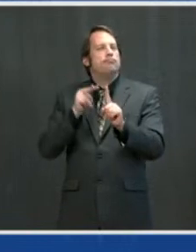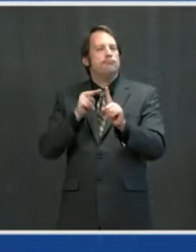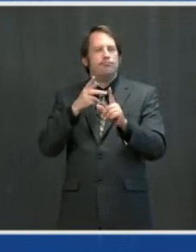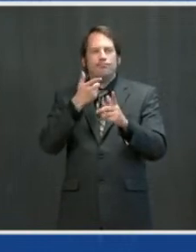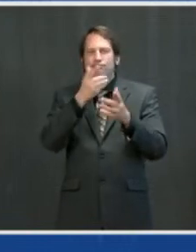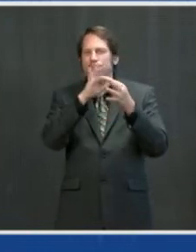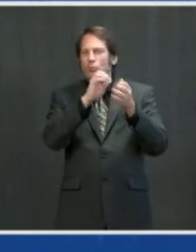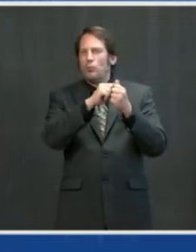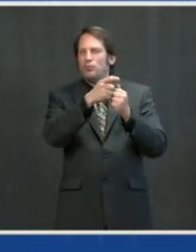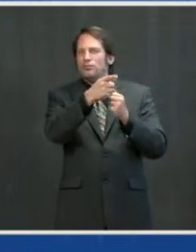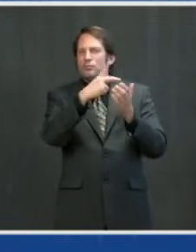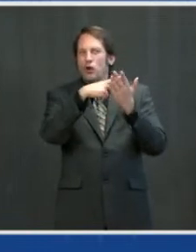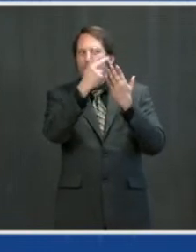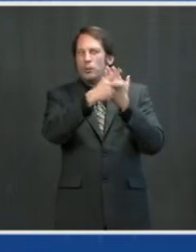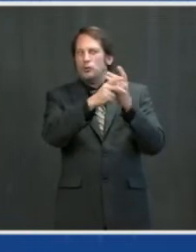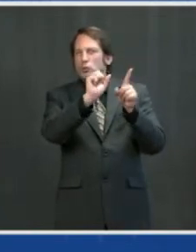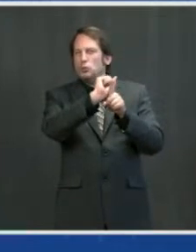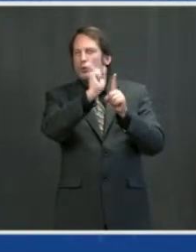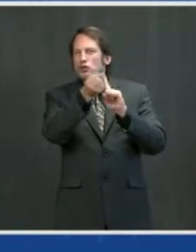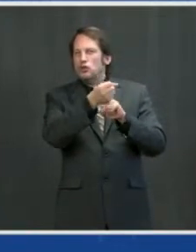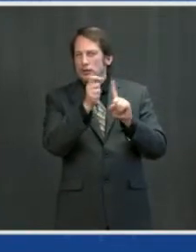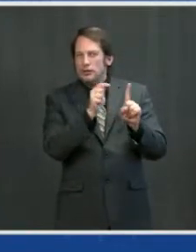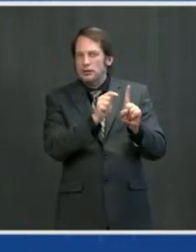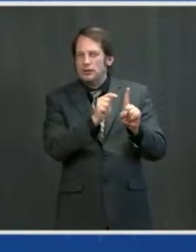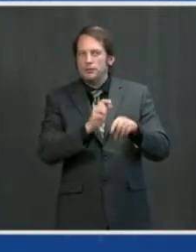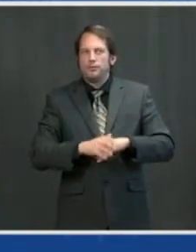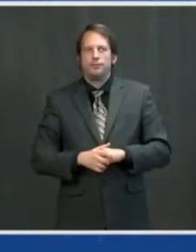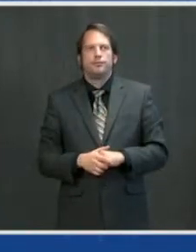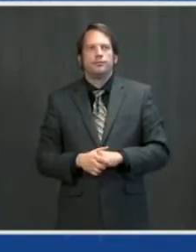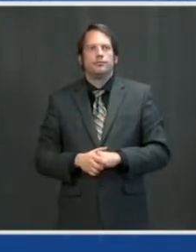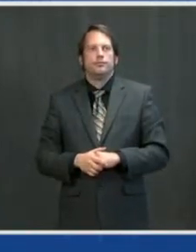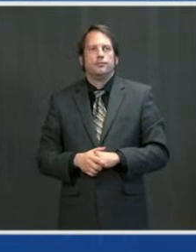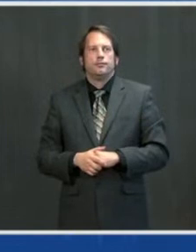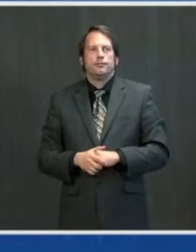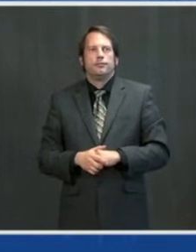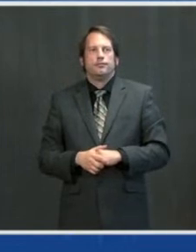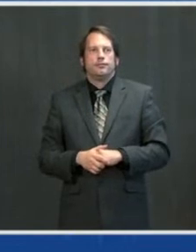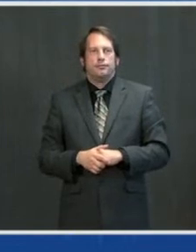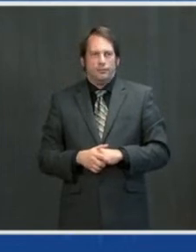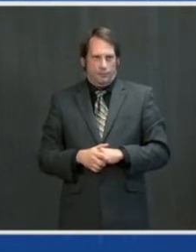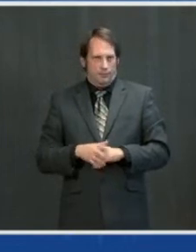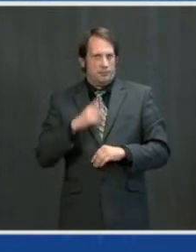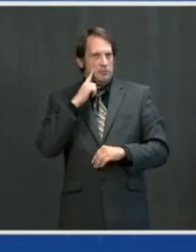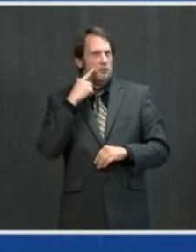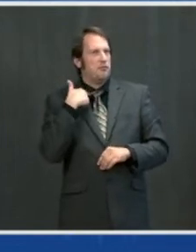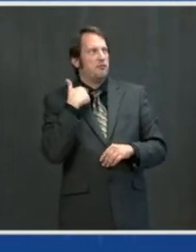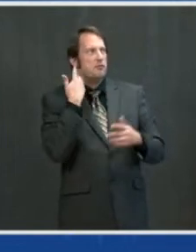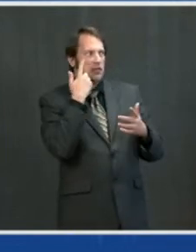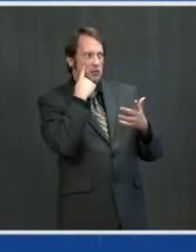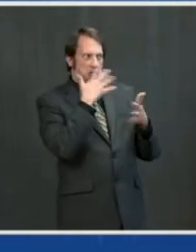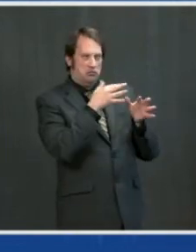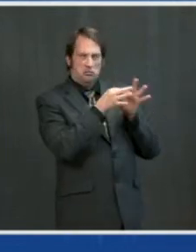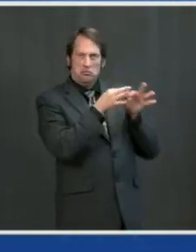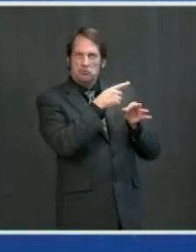Xinjiang Uyghur Autonomous Region to the President, who I think understood my points.